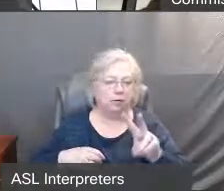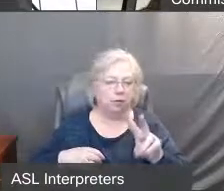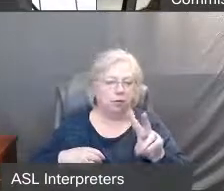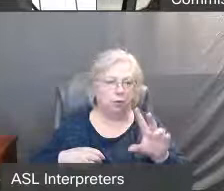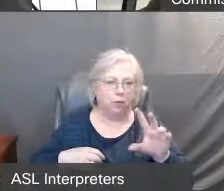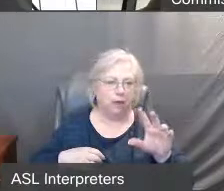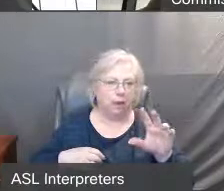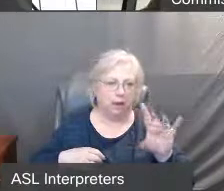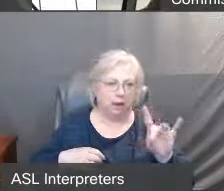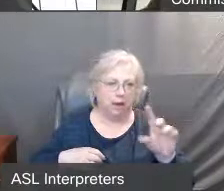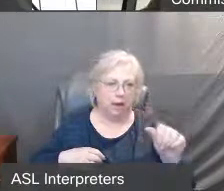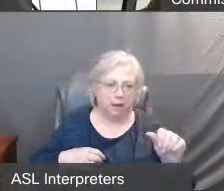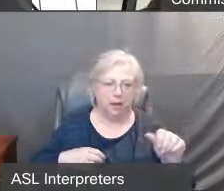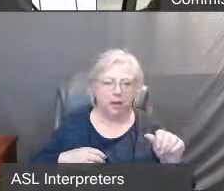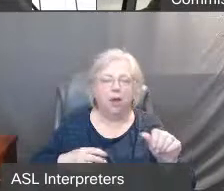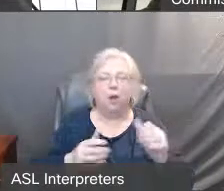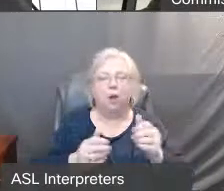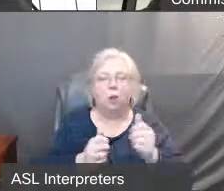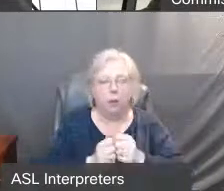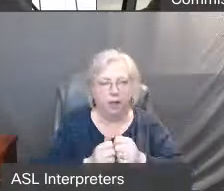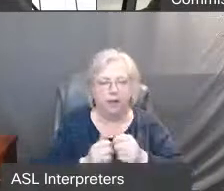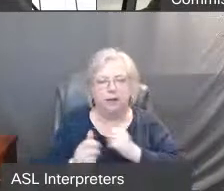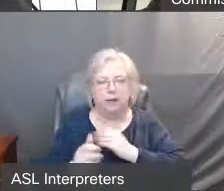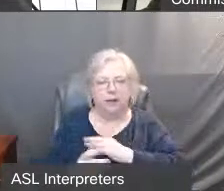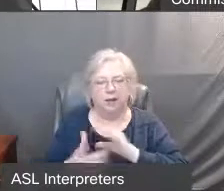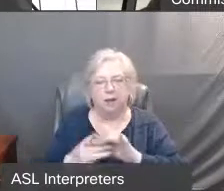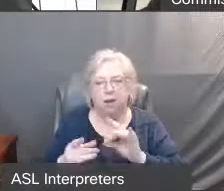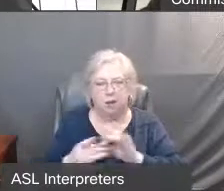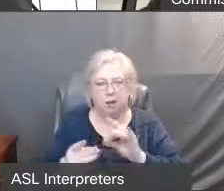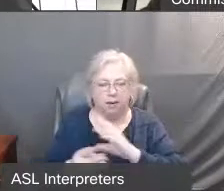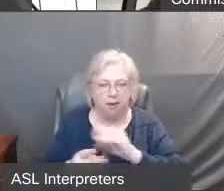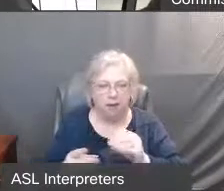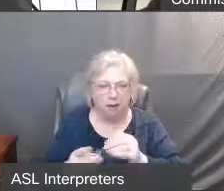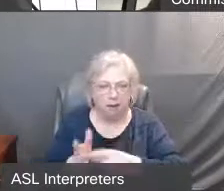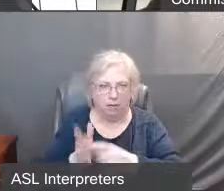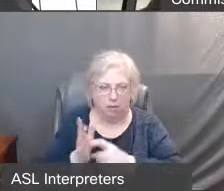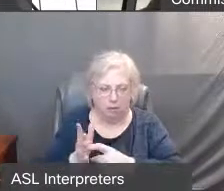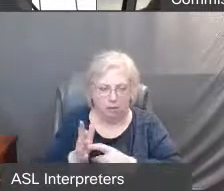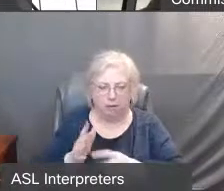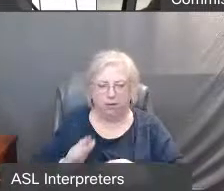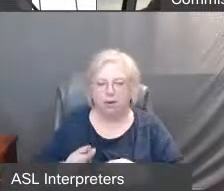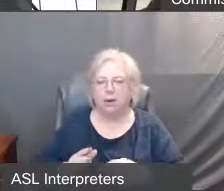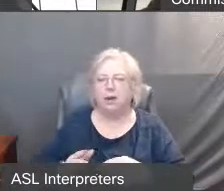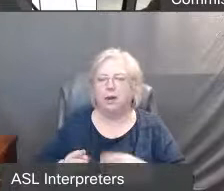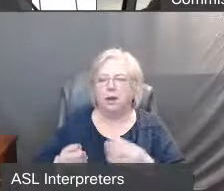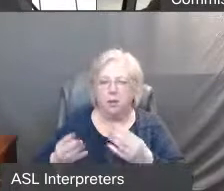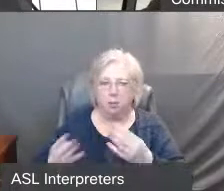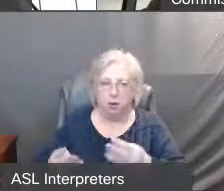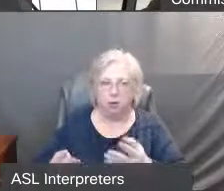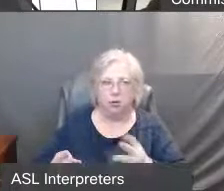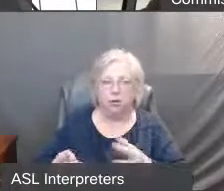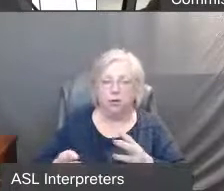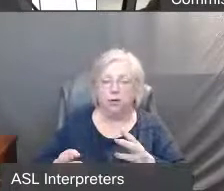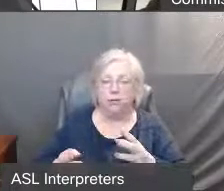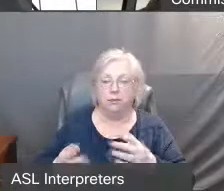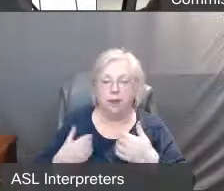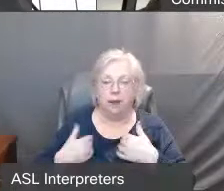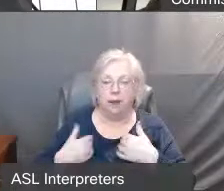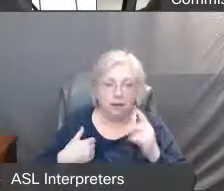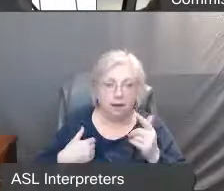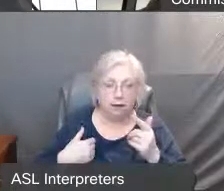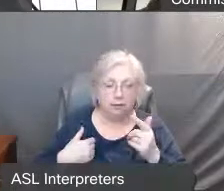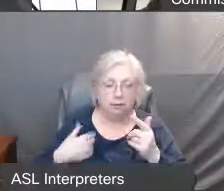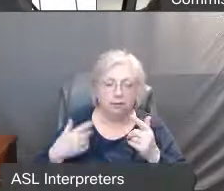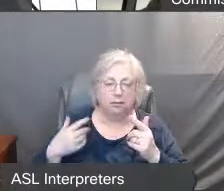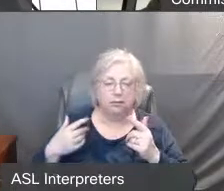Z1528A together with all staff comments and conditions as outlined in the presentation. Okay, we have a motion to approve item